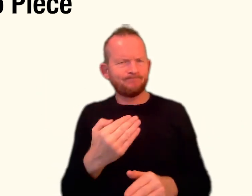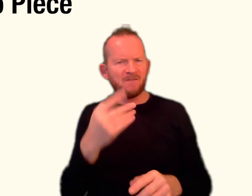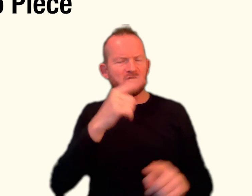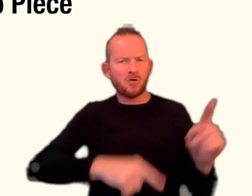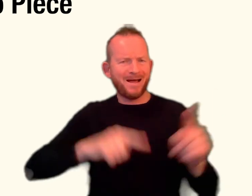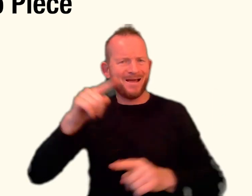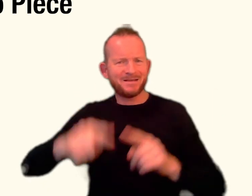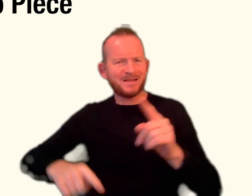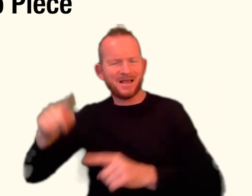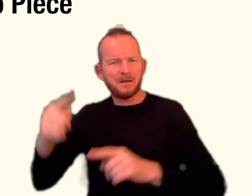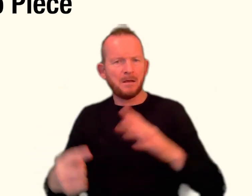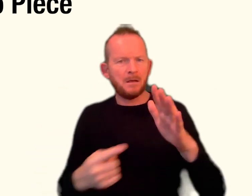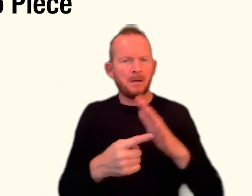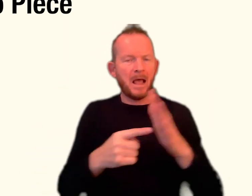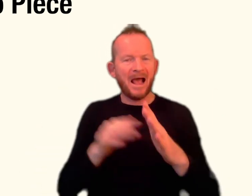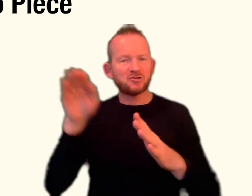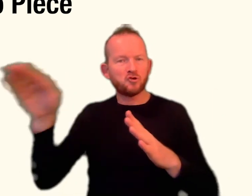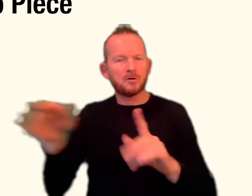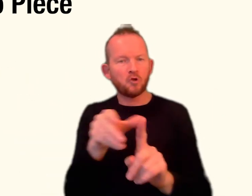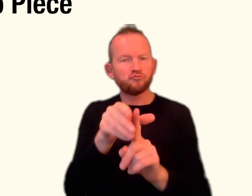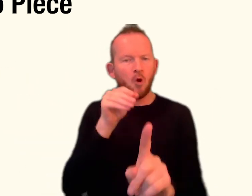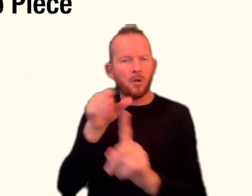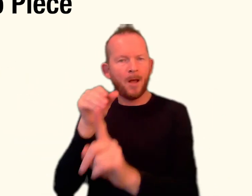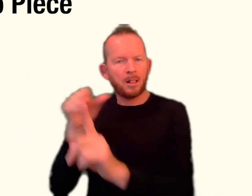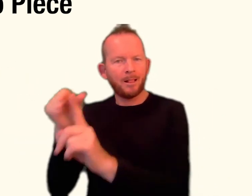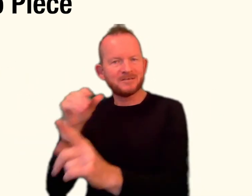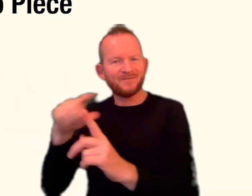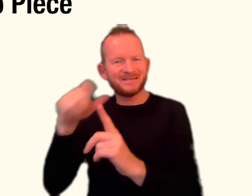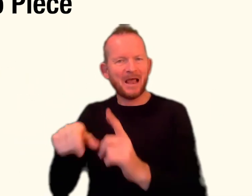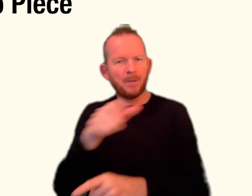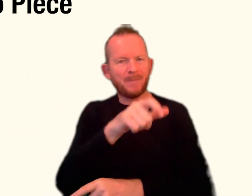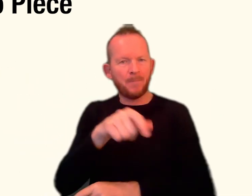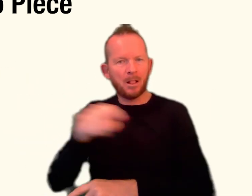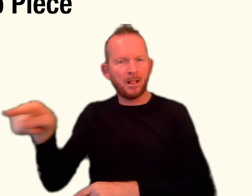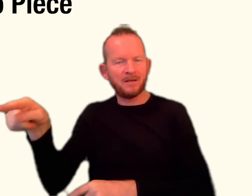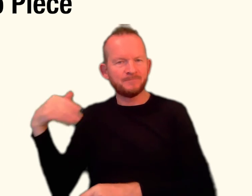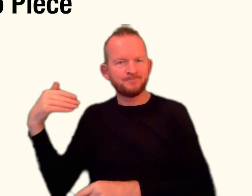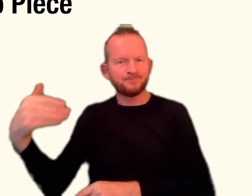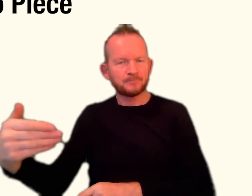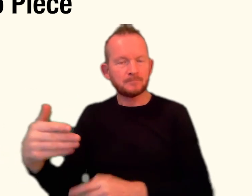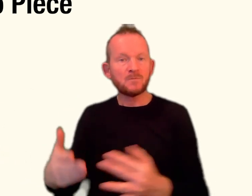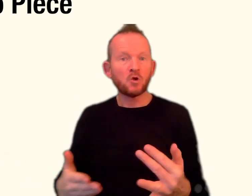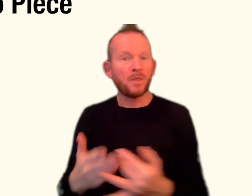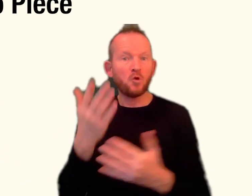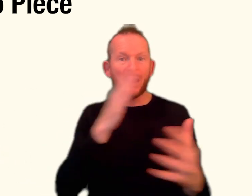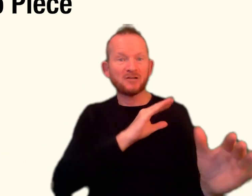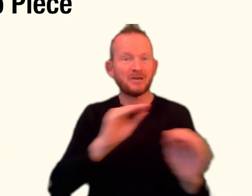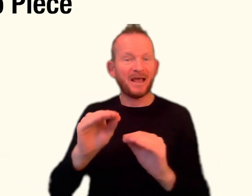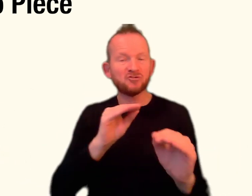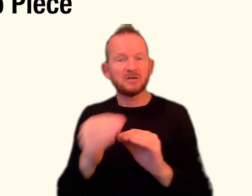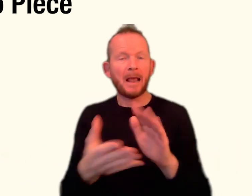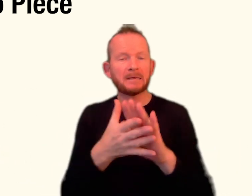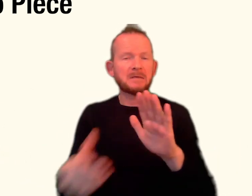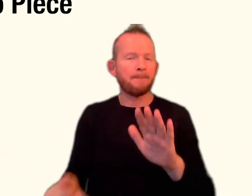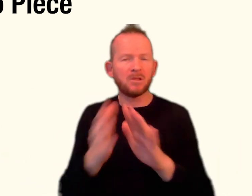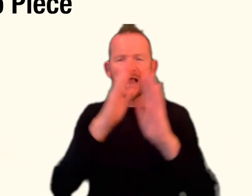of significant external role models of disabled people. When you're going through education, examples are